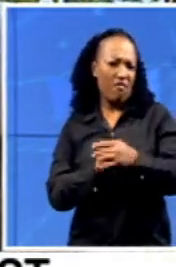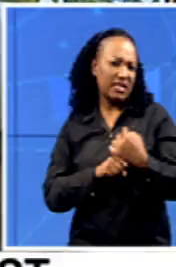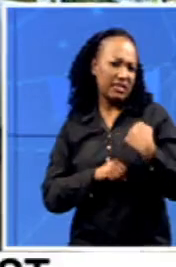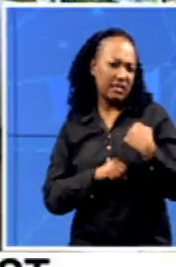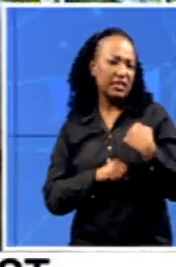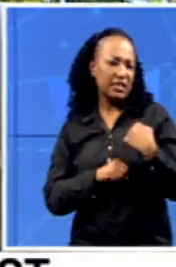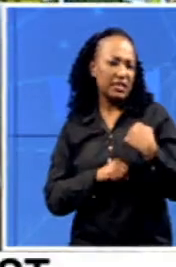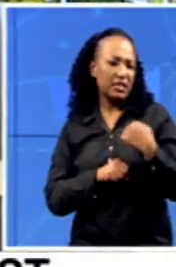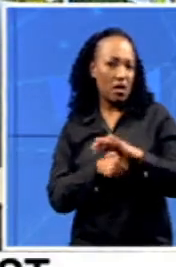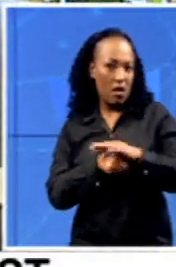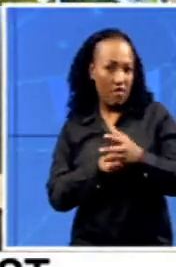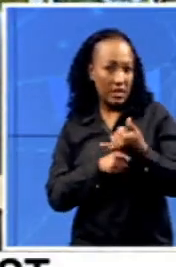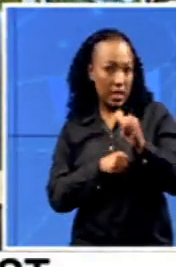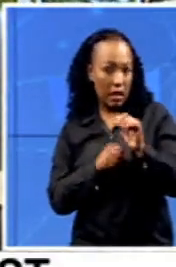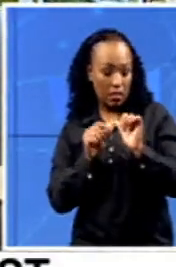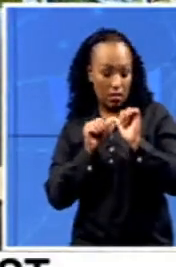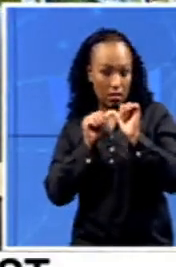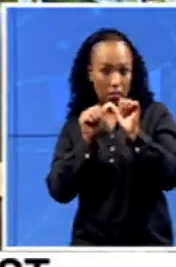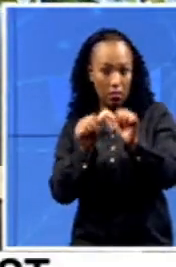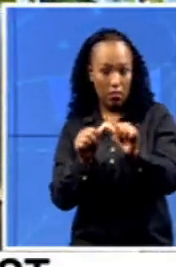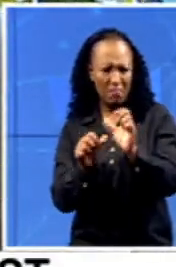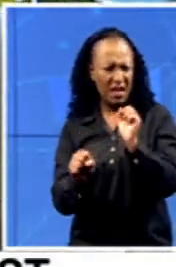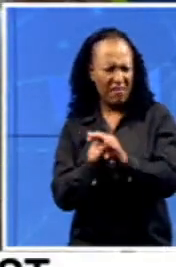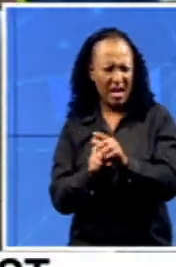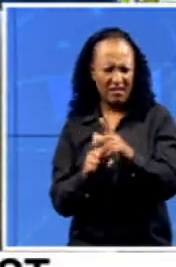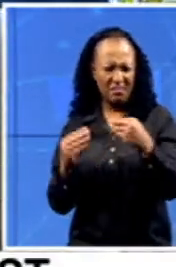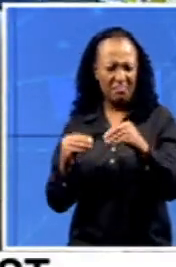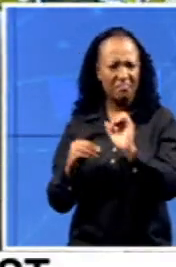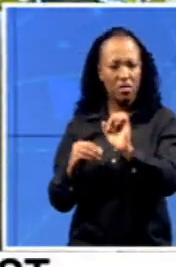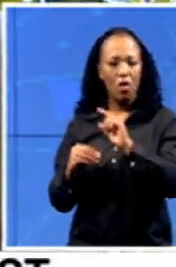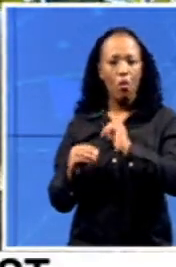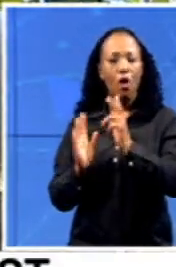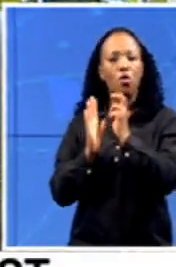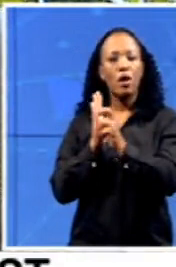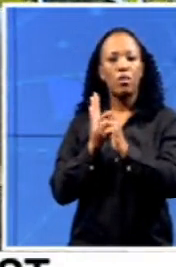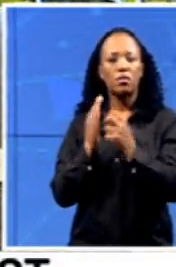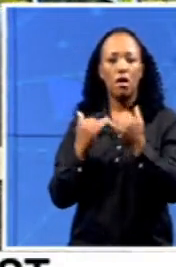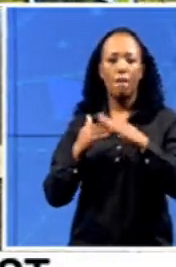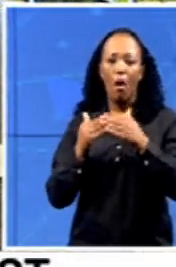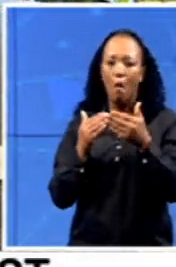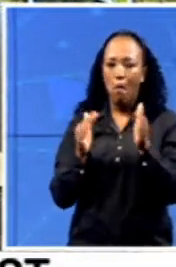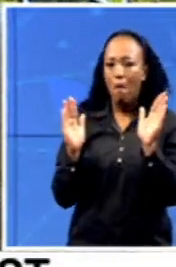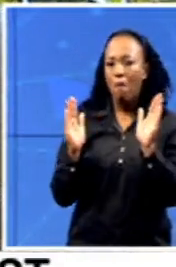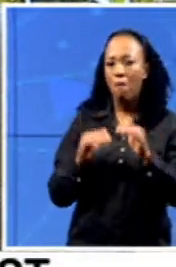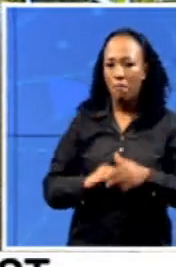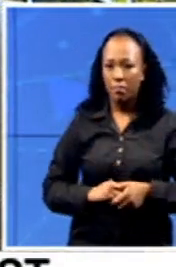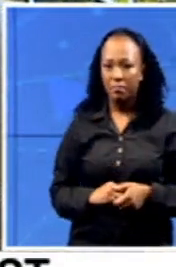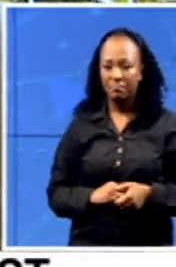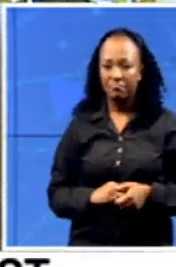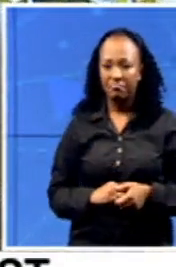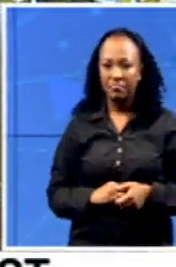this pandemic, how will that perhaps affect you because the regulations have been eased in the country?